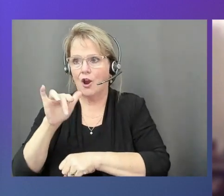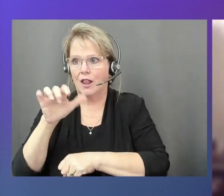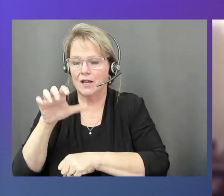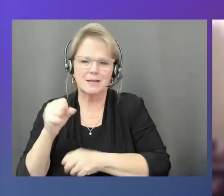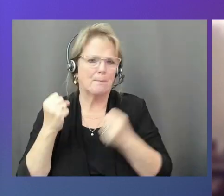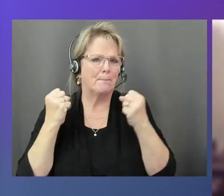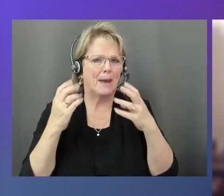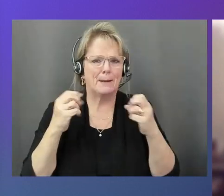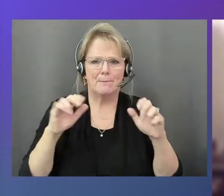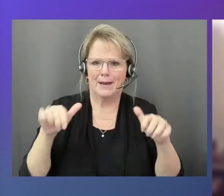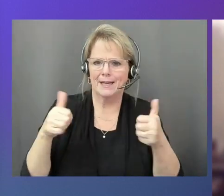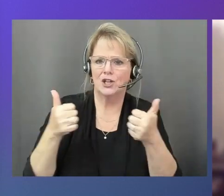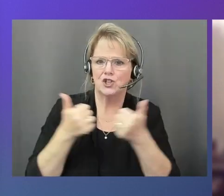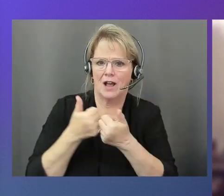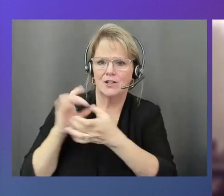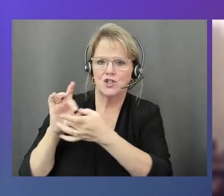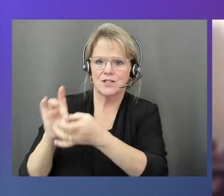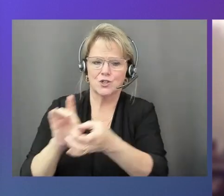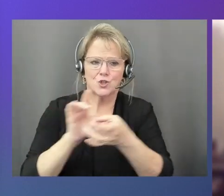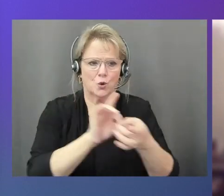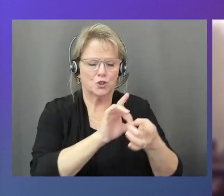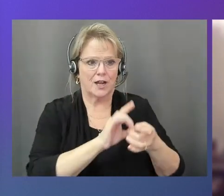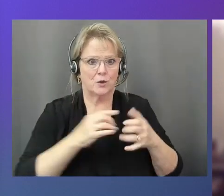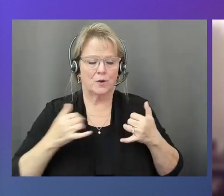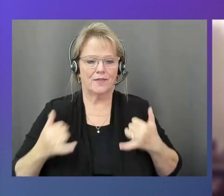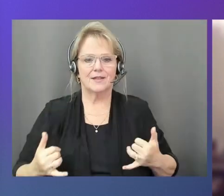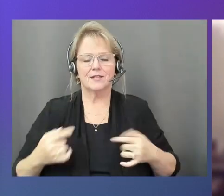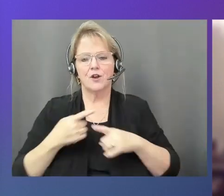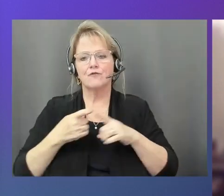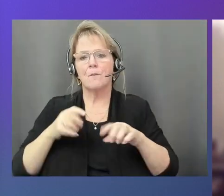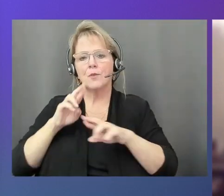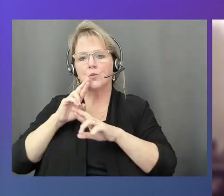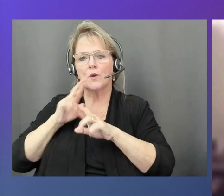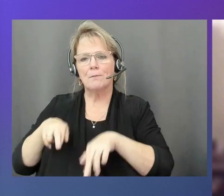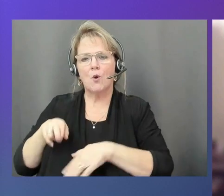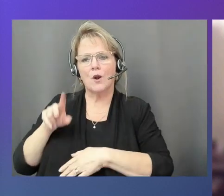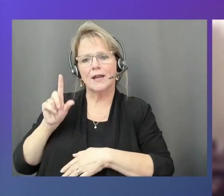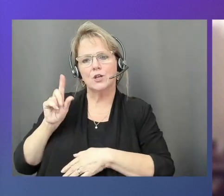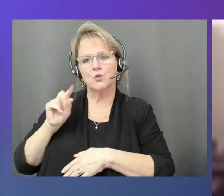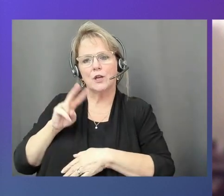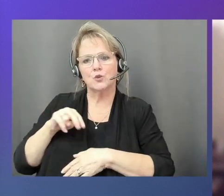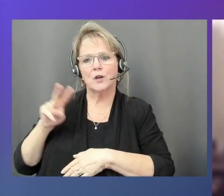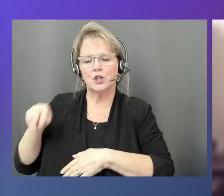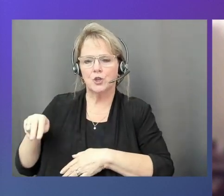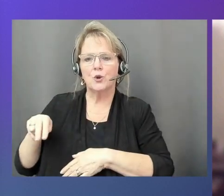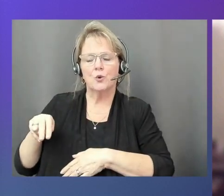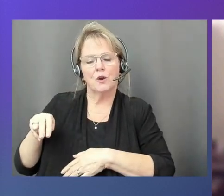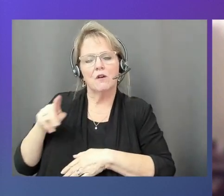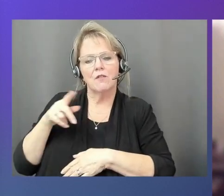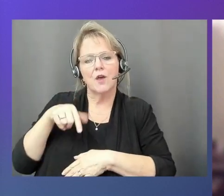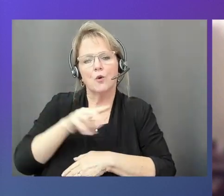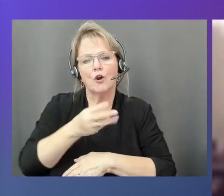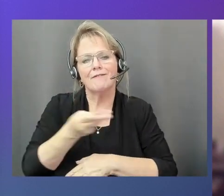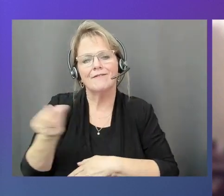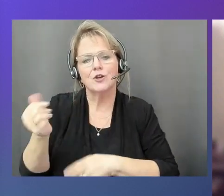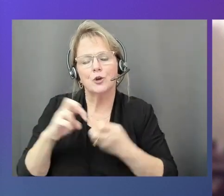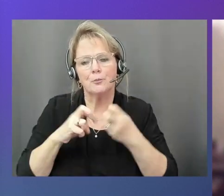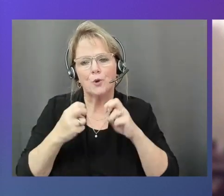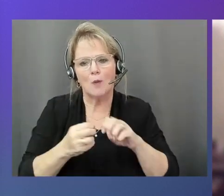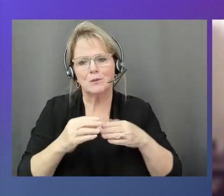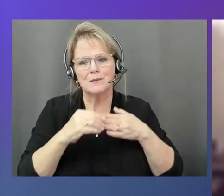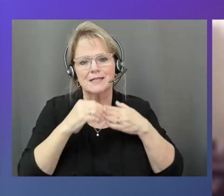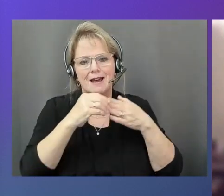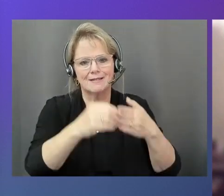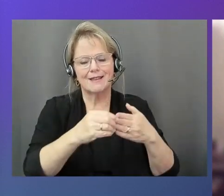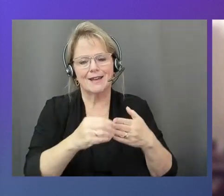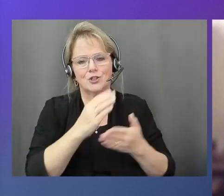team's after-action report from 2022, we found that there were a select few problems that led to the majority of our issues throughout the festival.